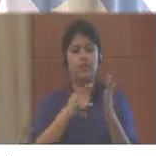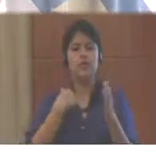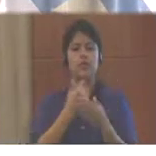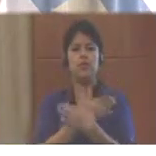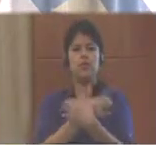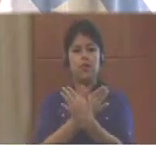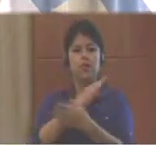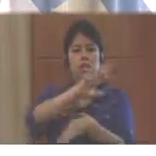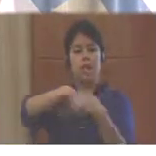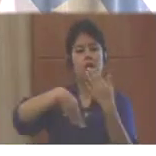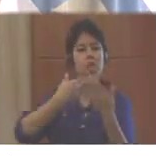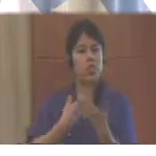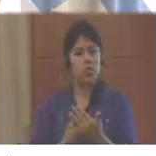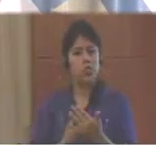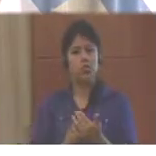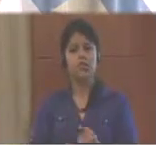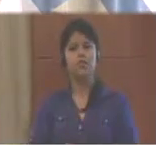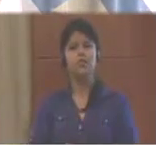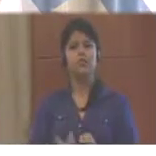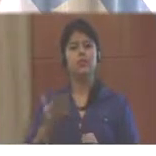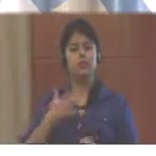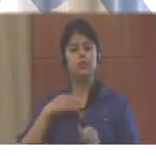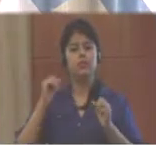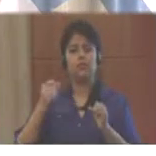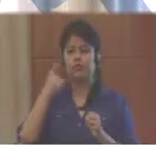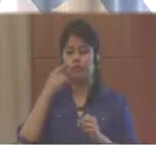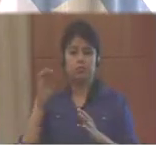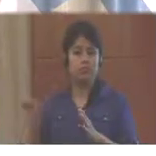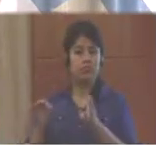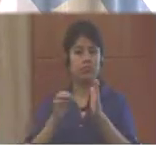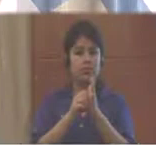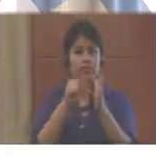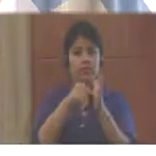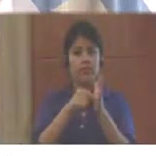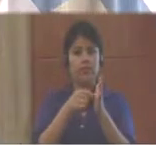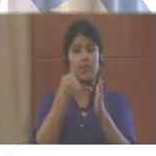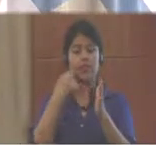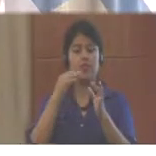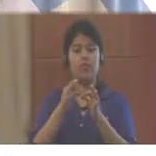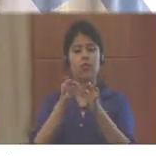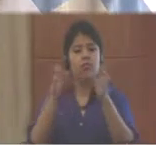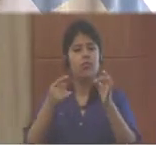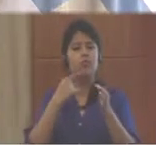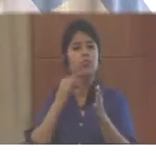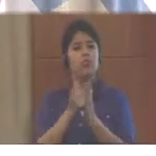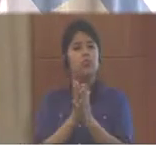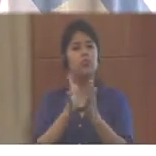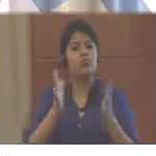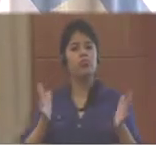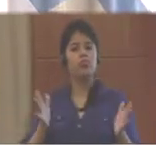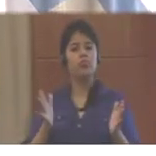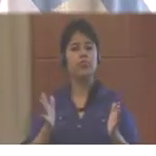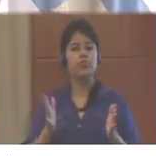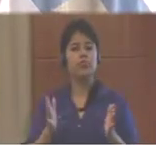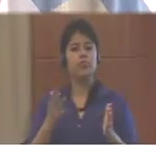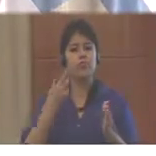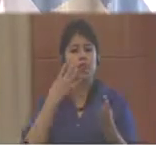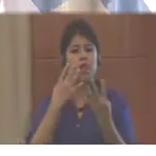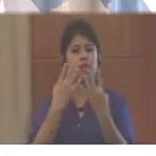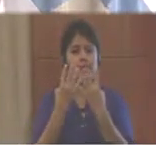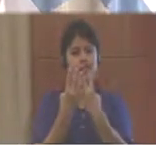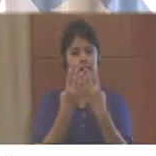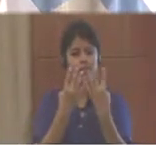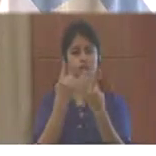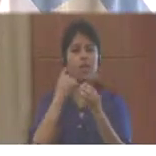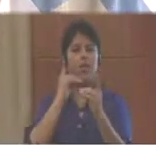like to highlight and congratulate everyone, because they have been incorporated in a very